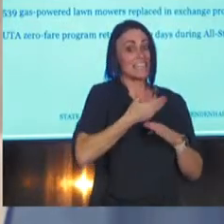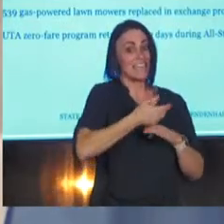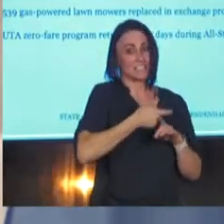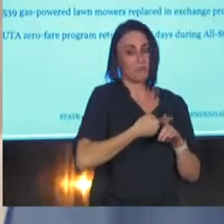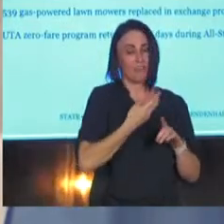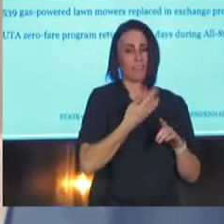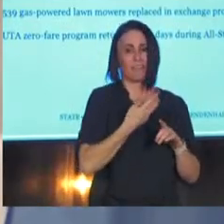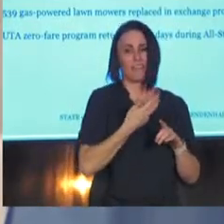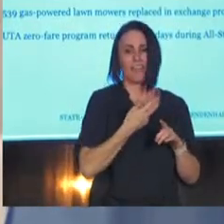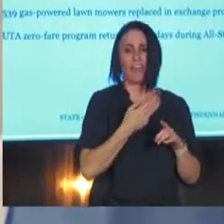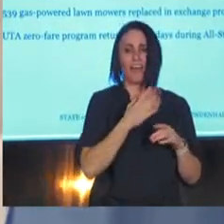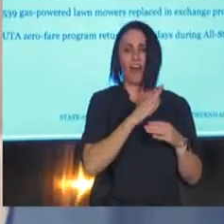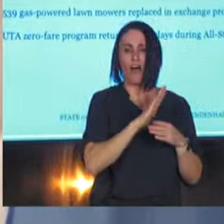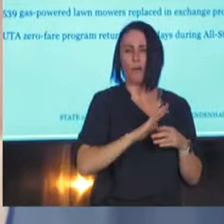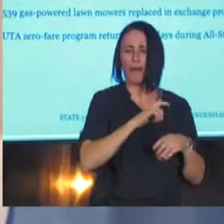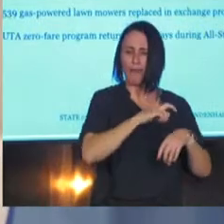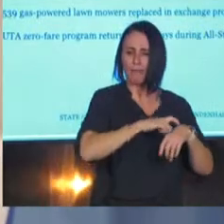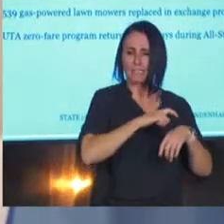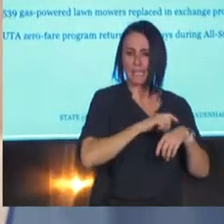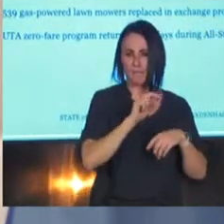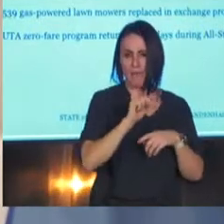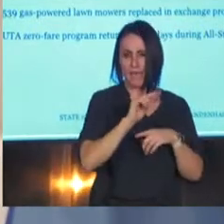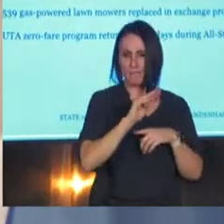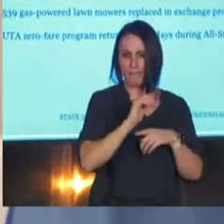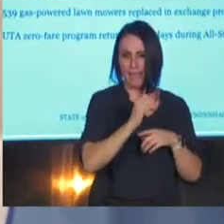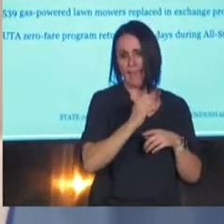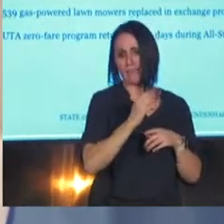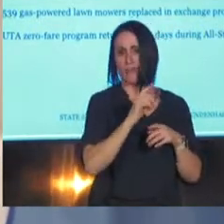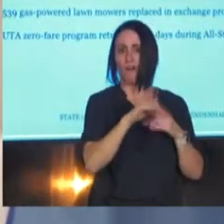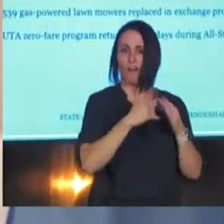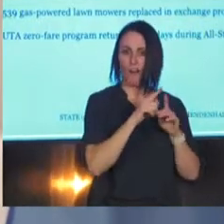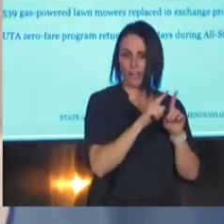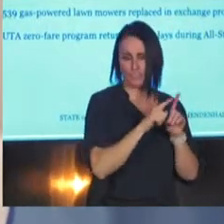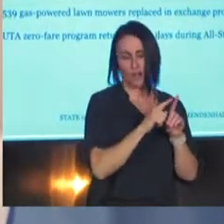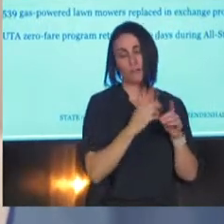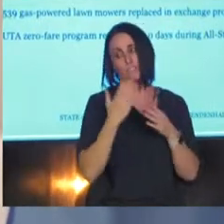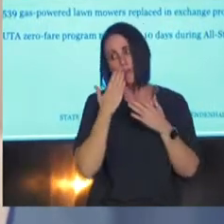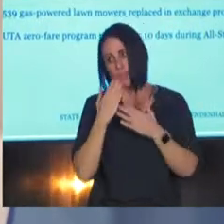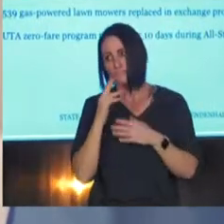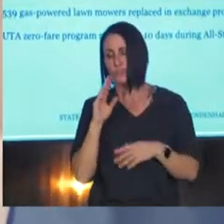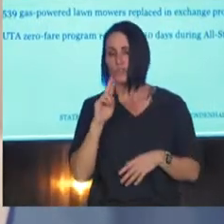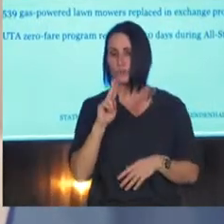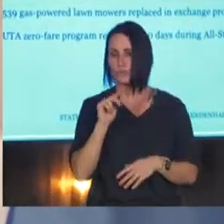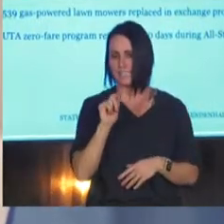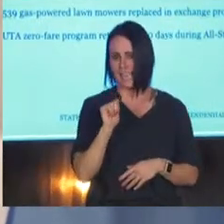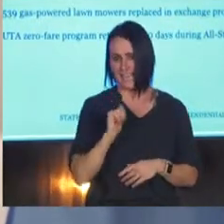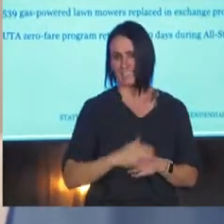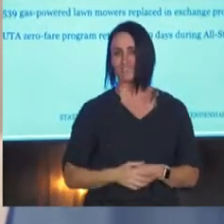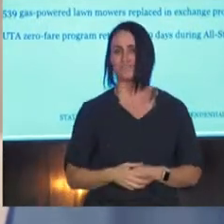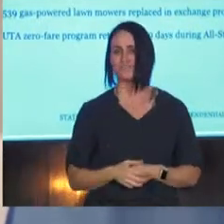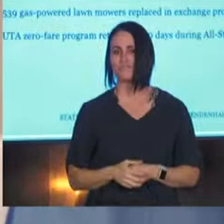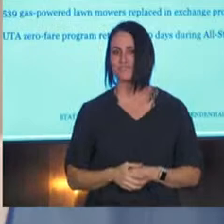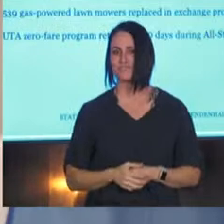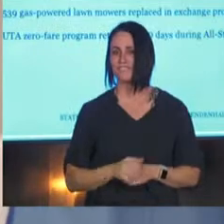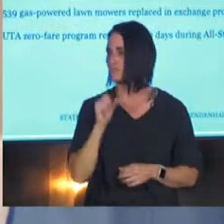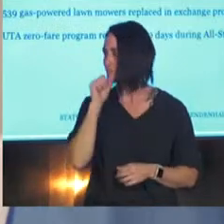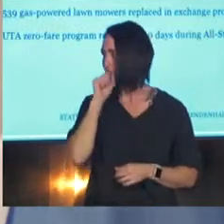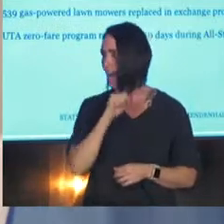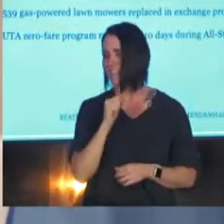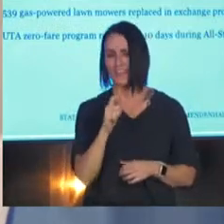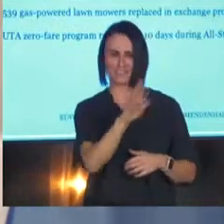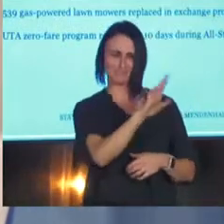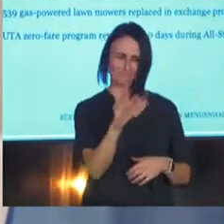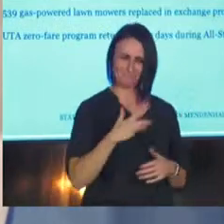makes us very happy, and we're grateful for our partners at UTA for getting that done. I'm also, I love the